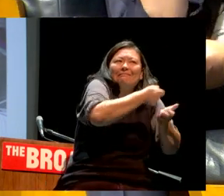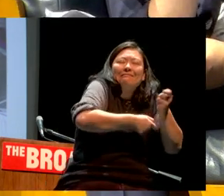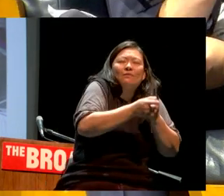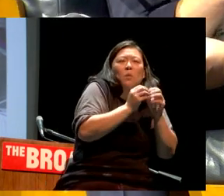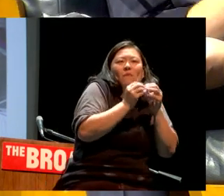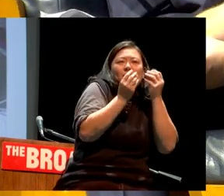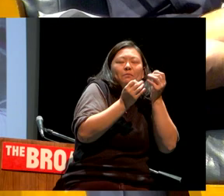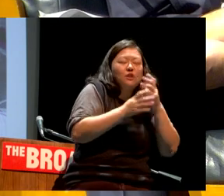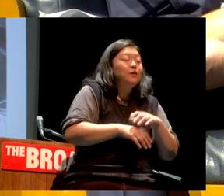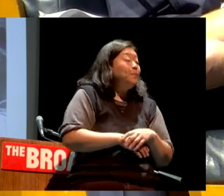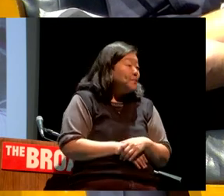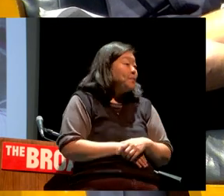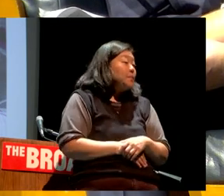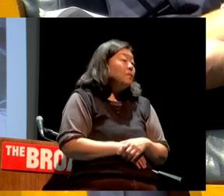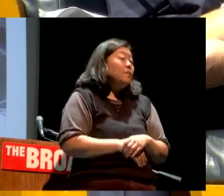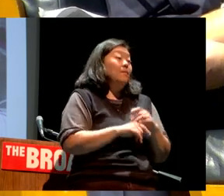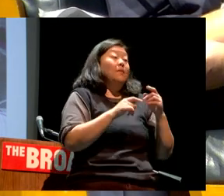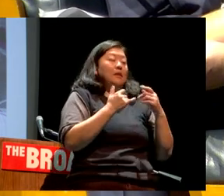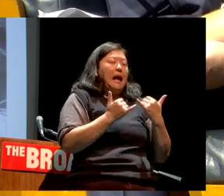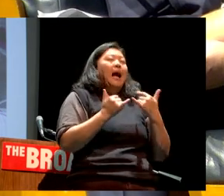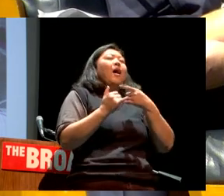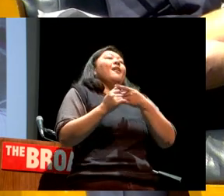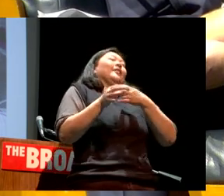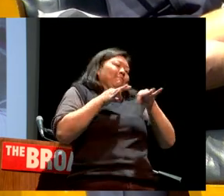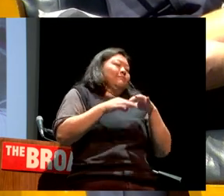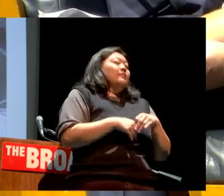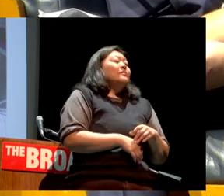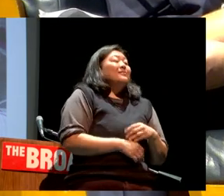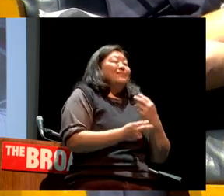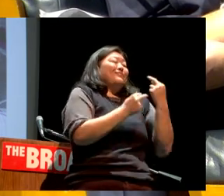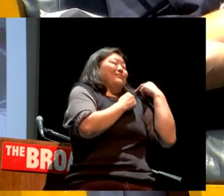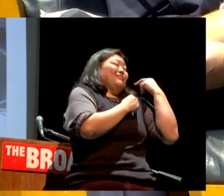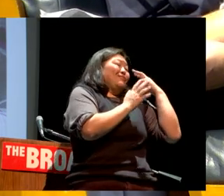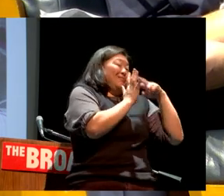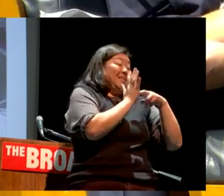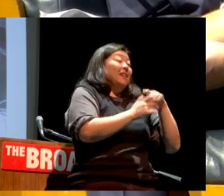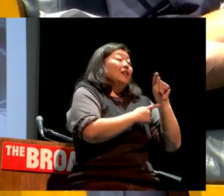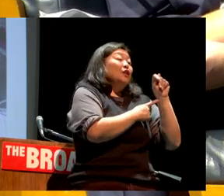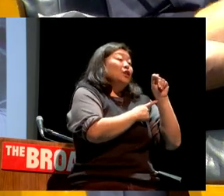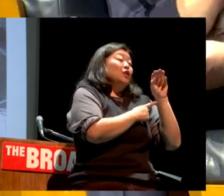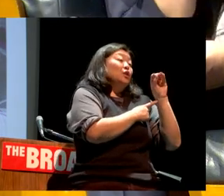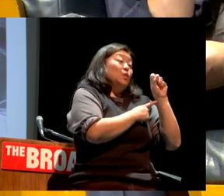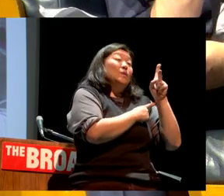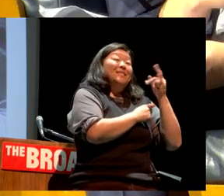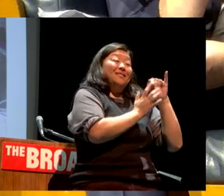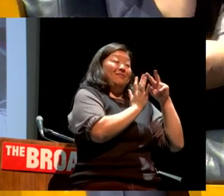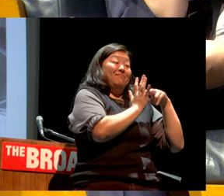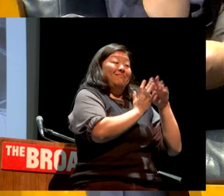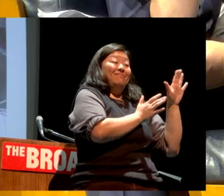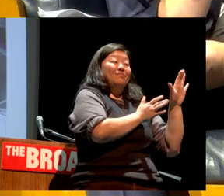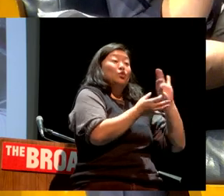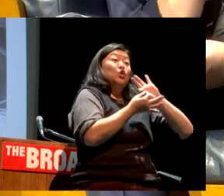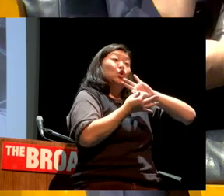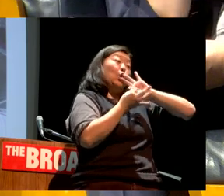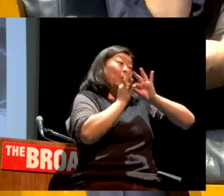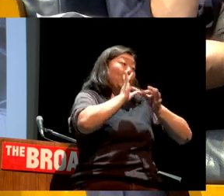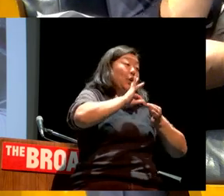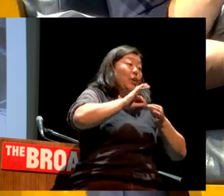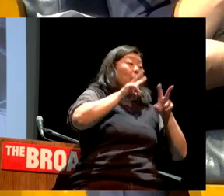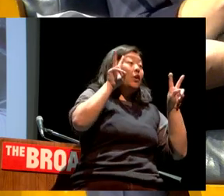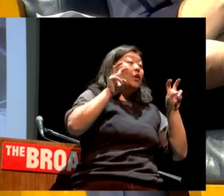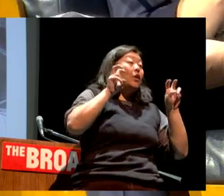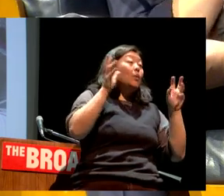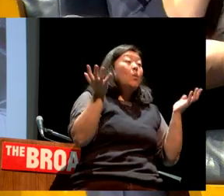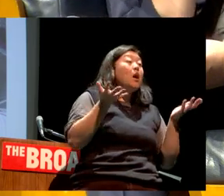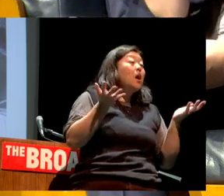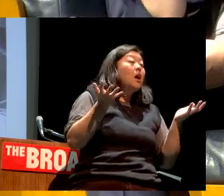And I was reading about how Takashi had interpreted sort of energies in Japan after World War